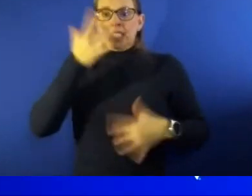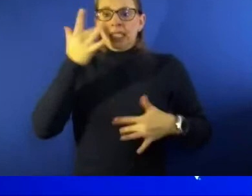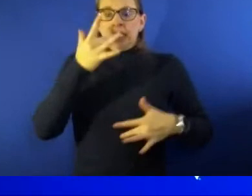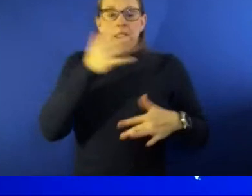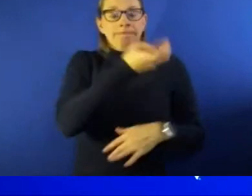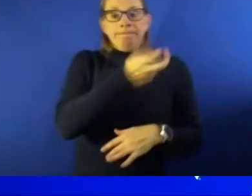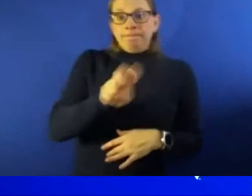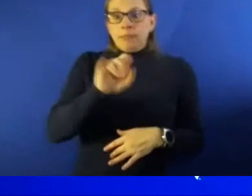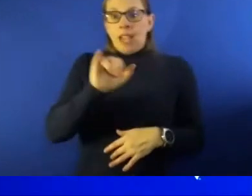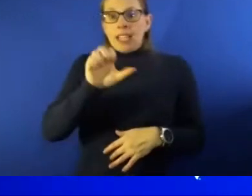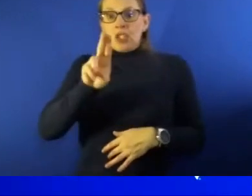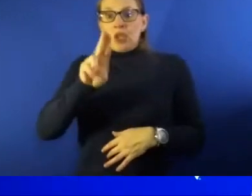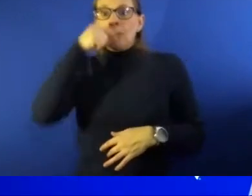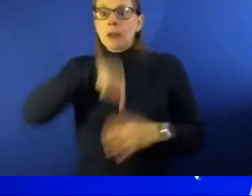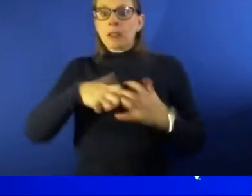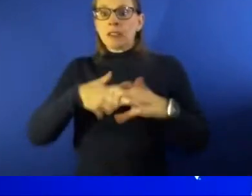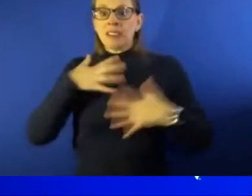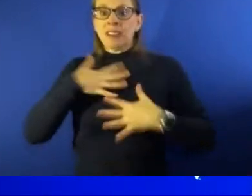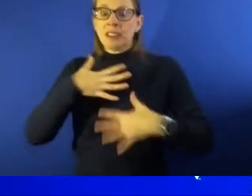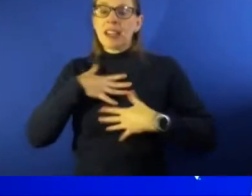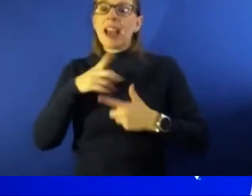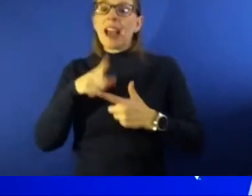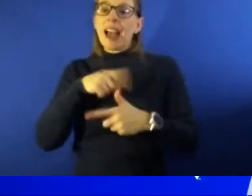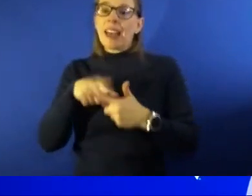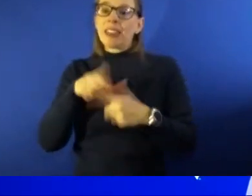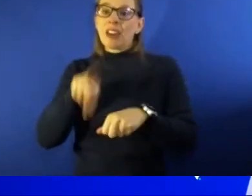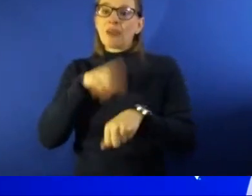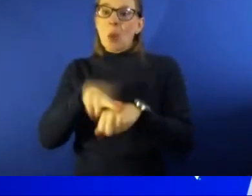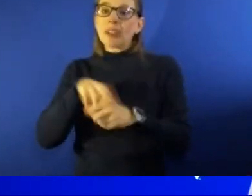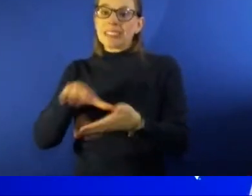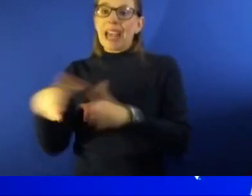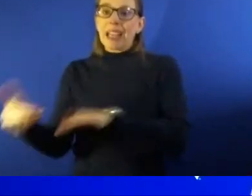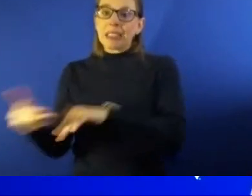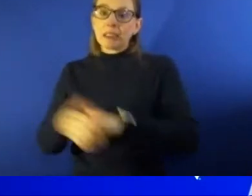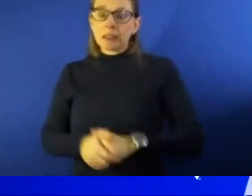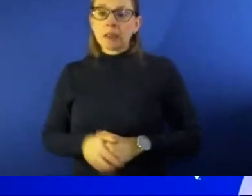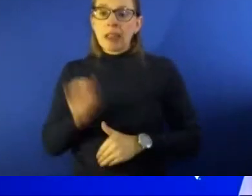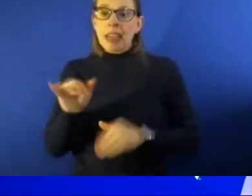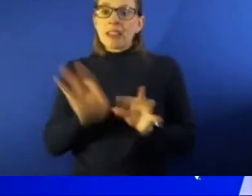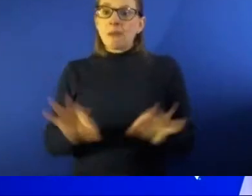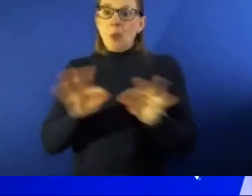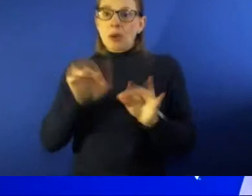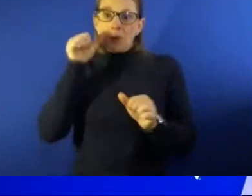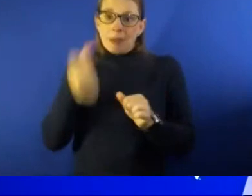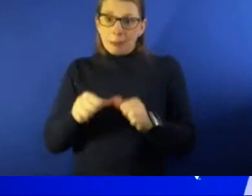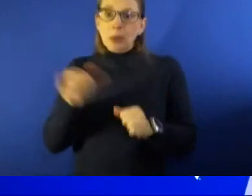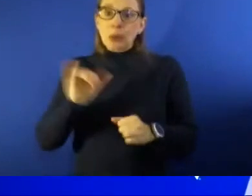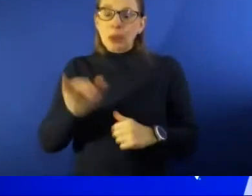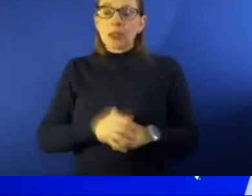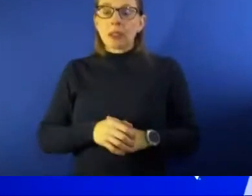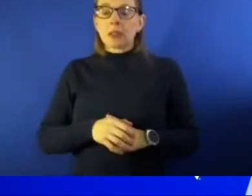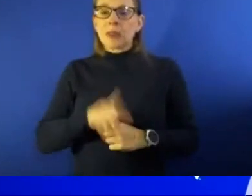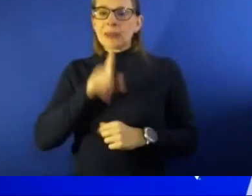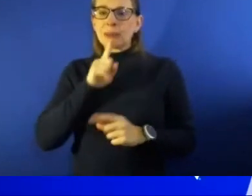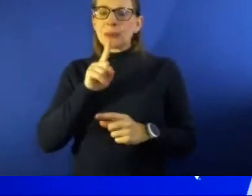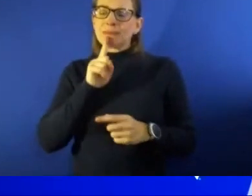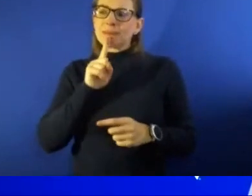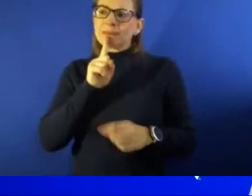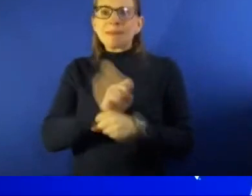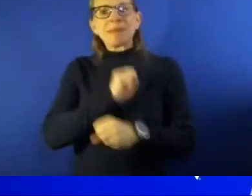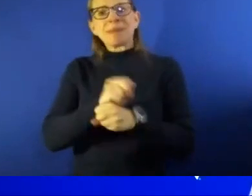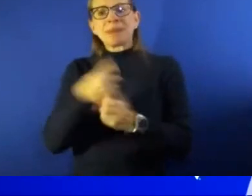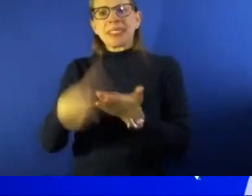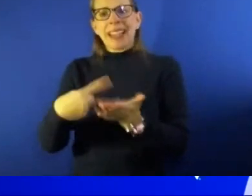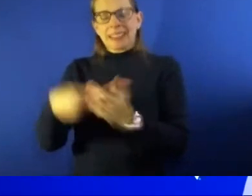to be on the ventilator, and of course, dying. So I think that's an important thing to remember too. What are we really discussing when we're talking about